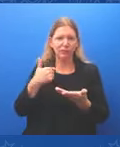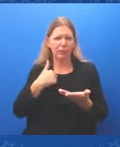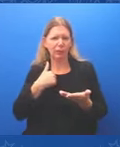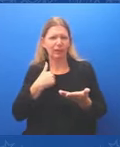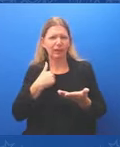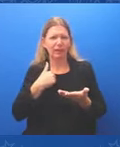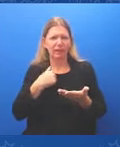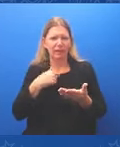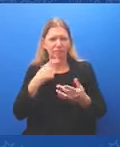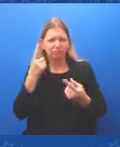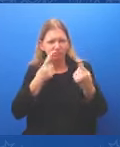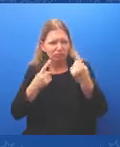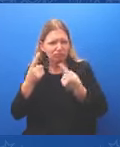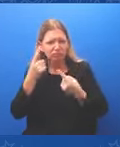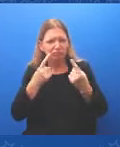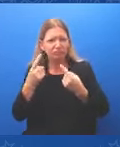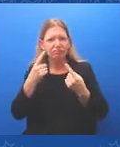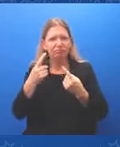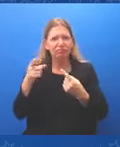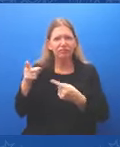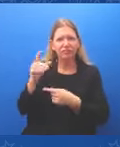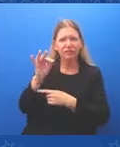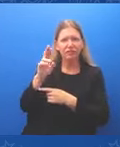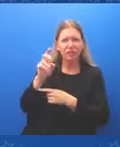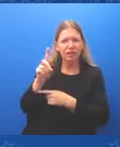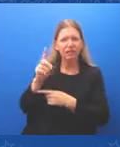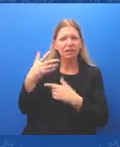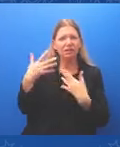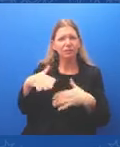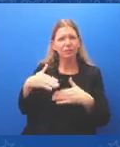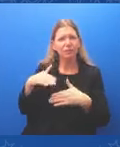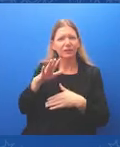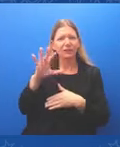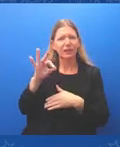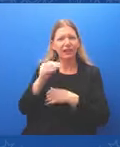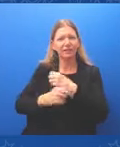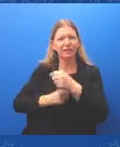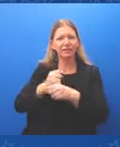Medal of Freedom, our nation's highest civilian honor.